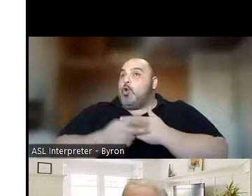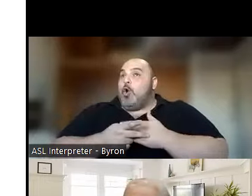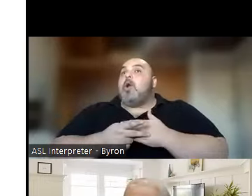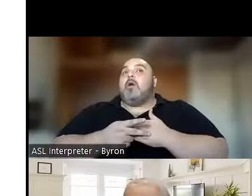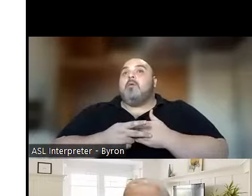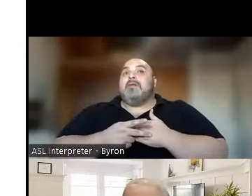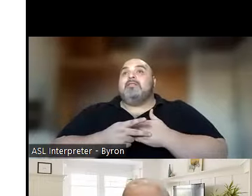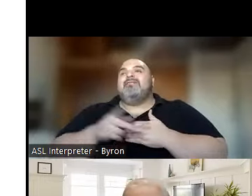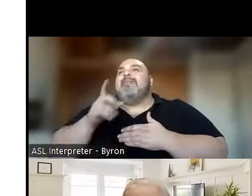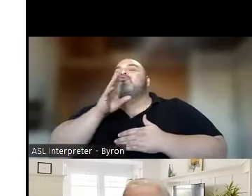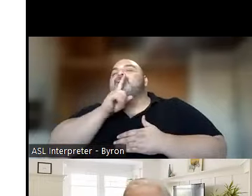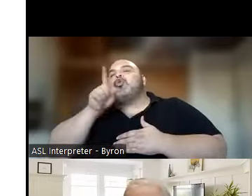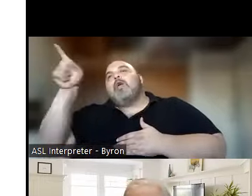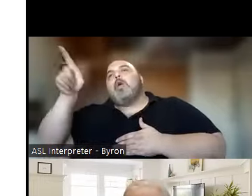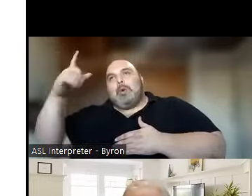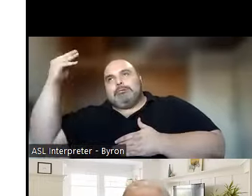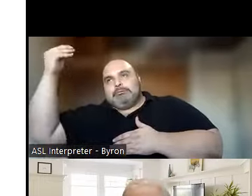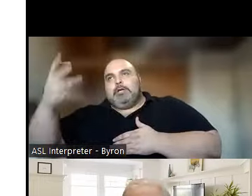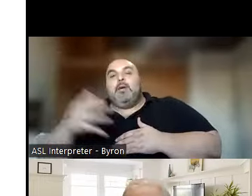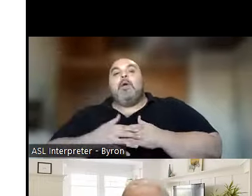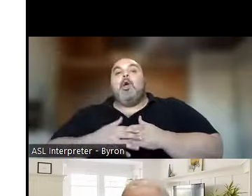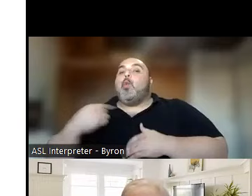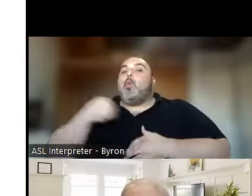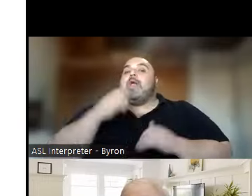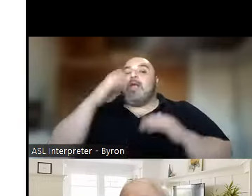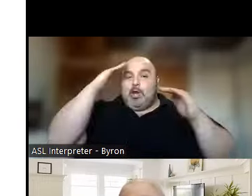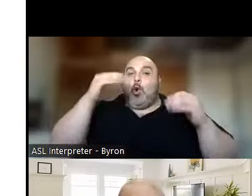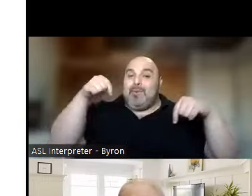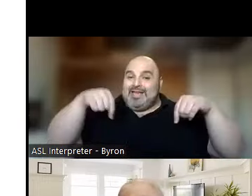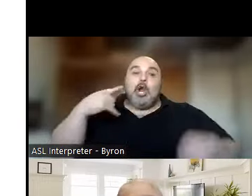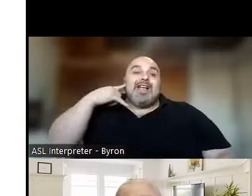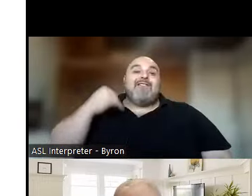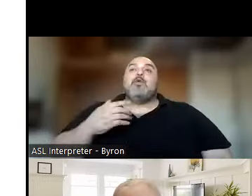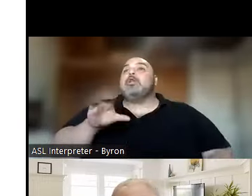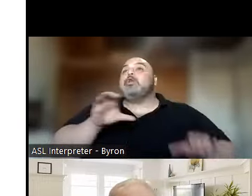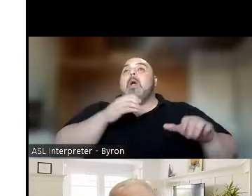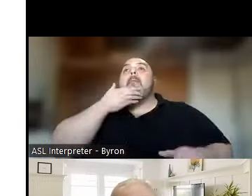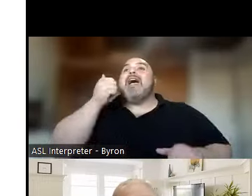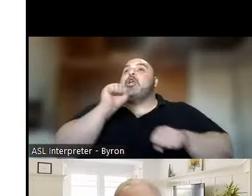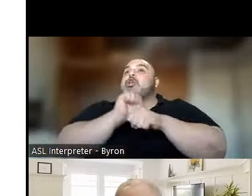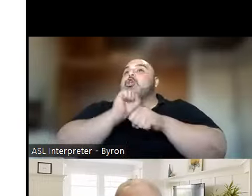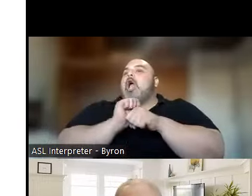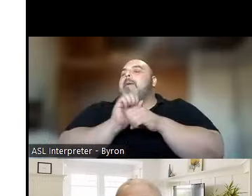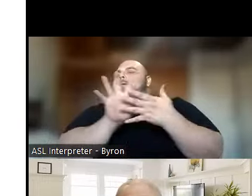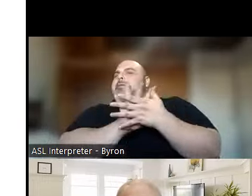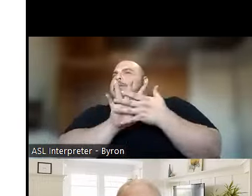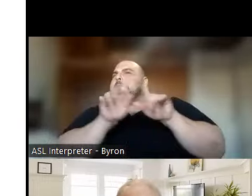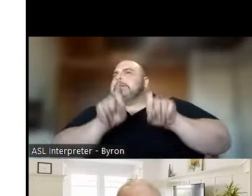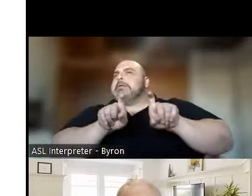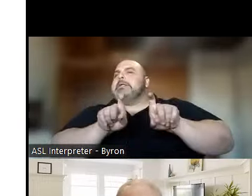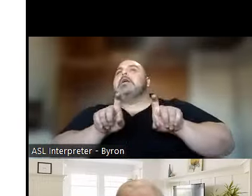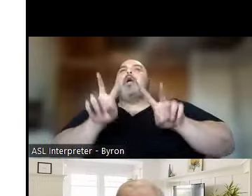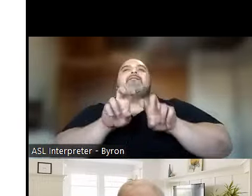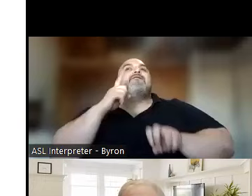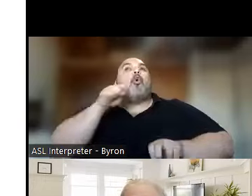Chodosh will speak to is that we hope here in California, we do a better job of screening people and assessing them for